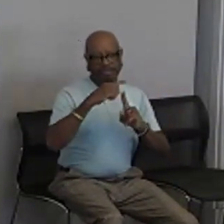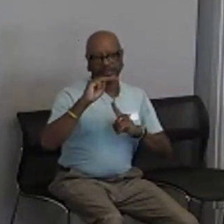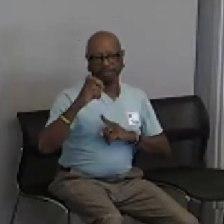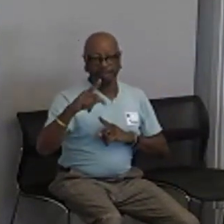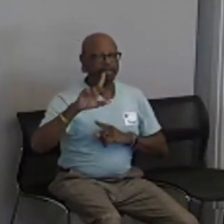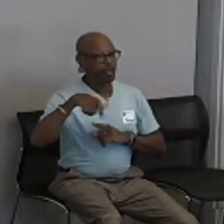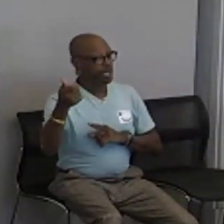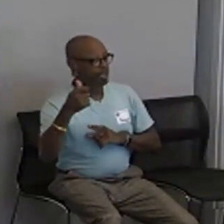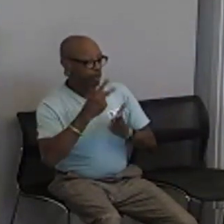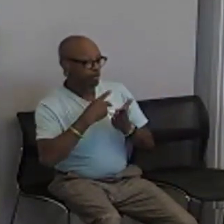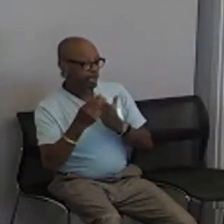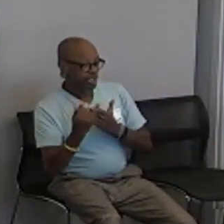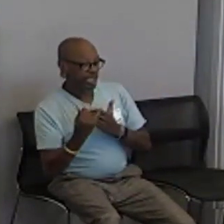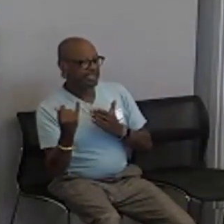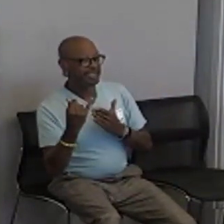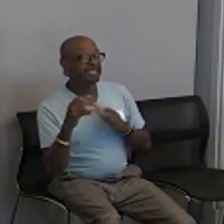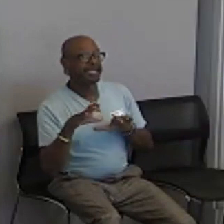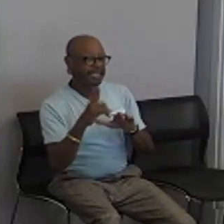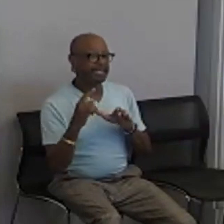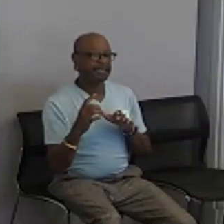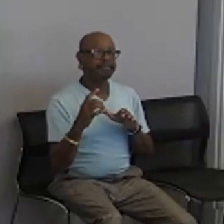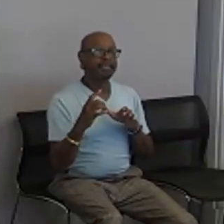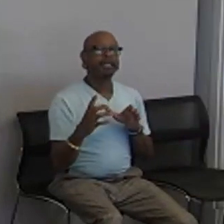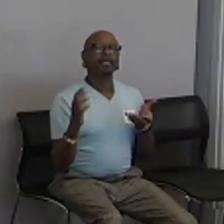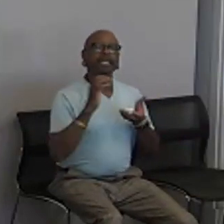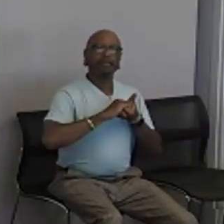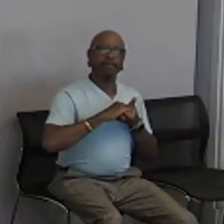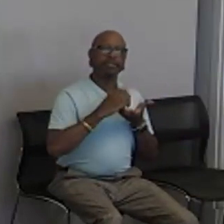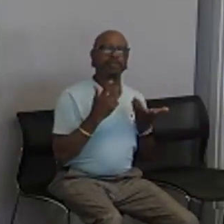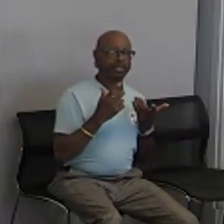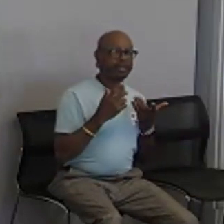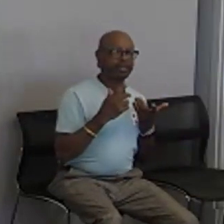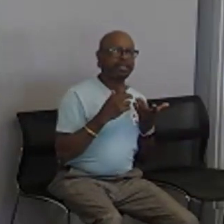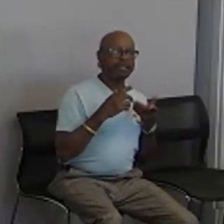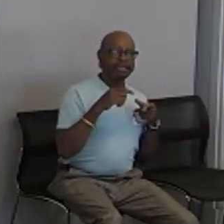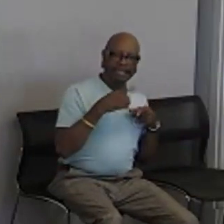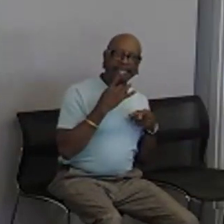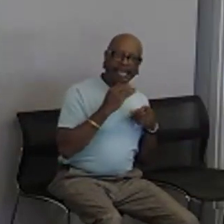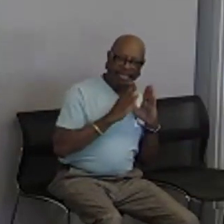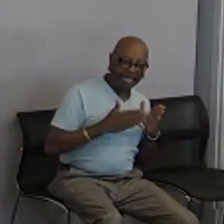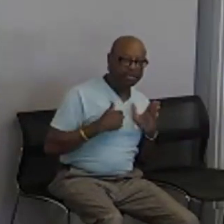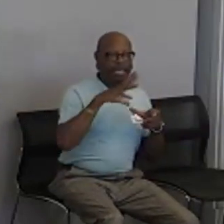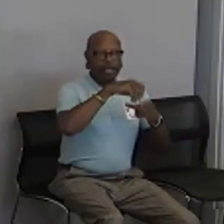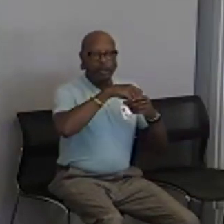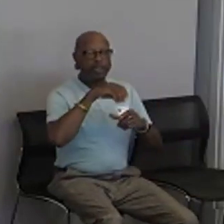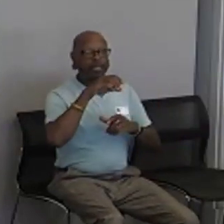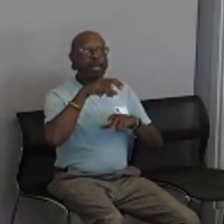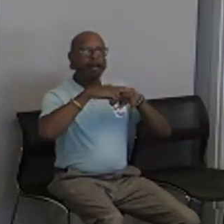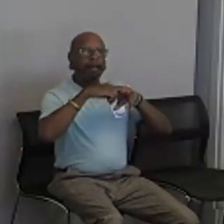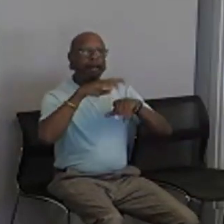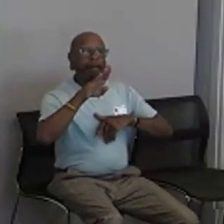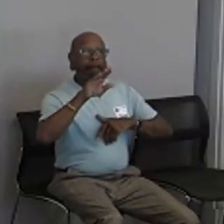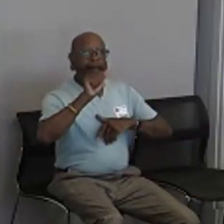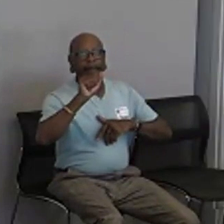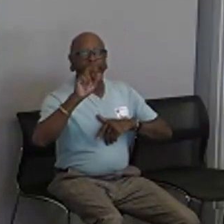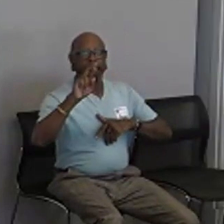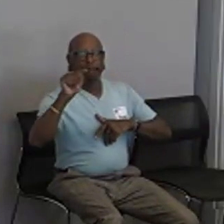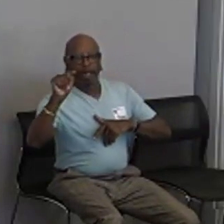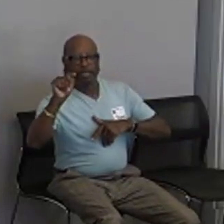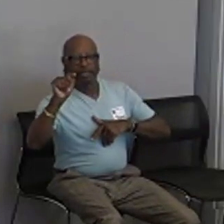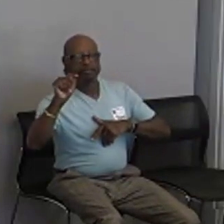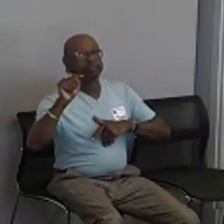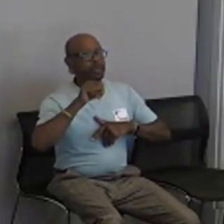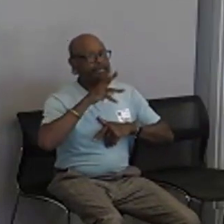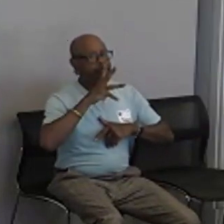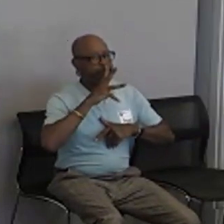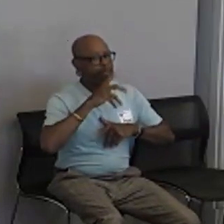other projects that I did in collaboration with the LightHouse at that time, including the BART station maps, which we maybe won't talk too much about today, but super proud